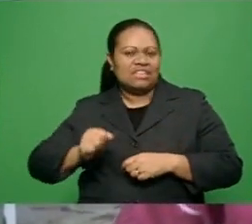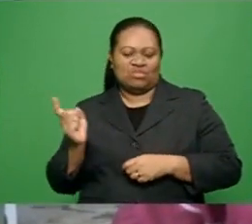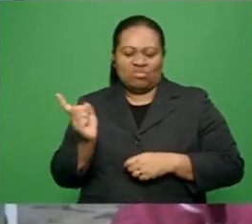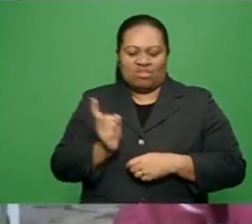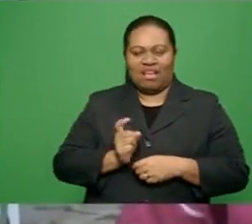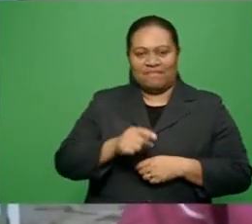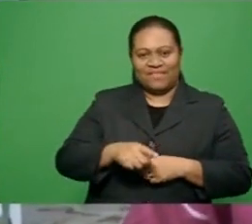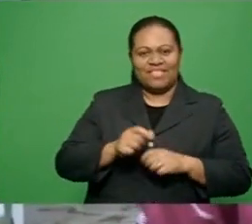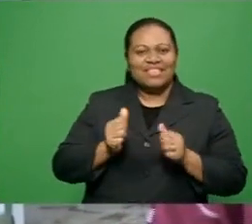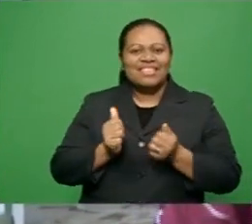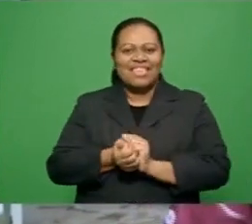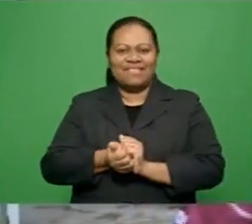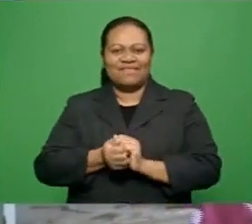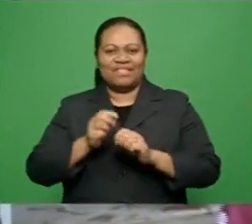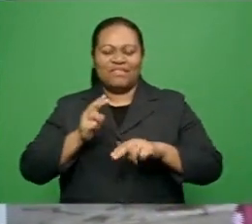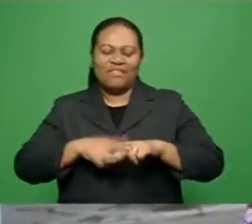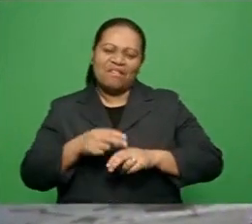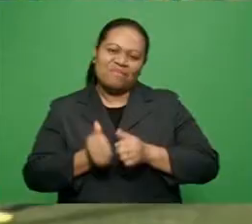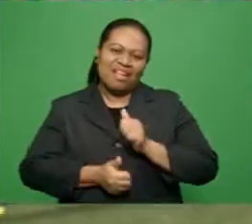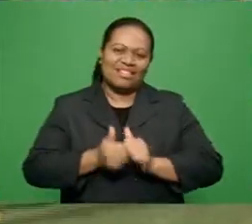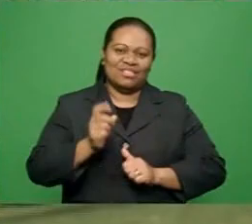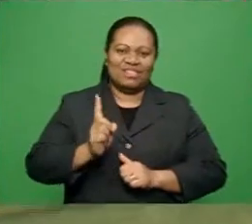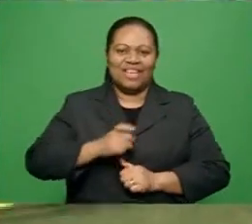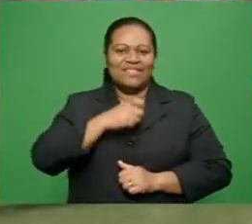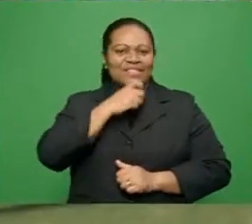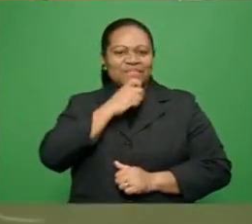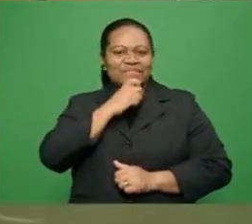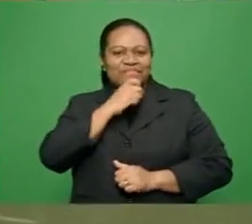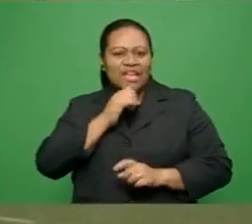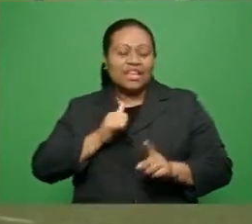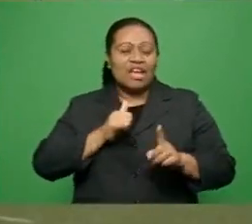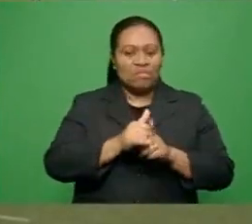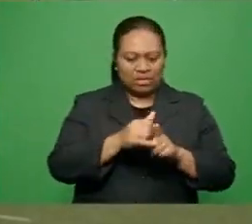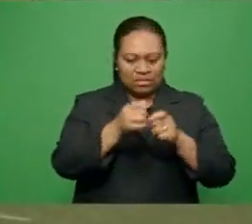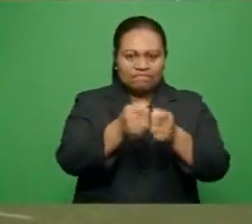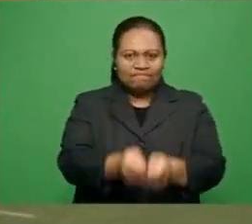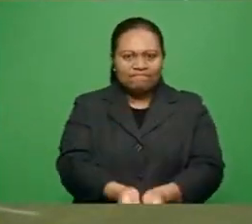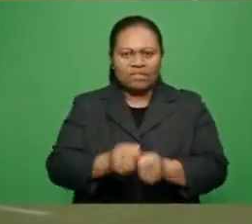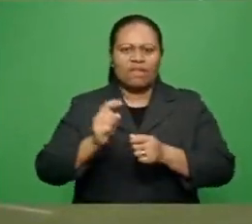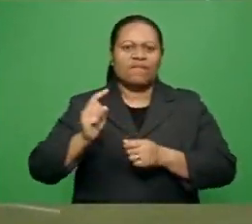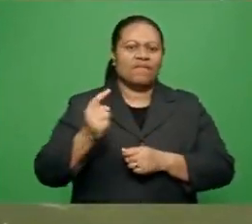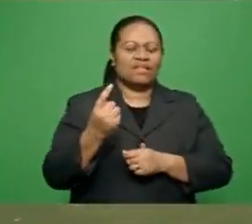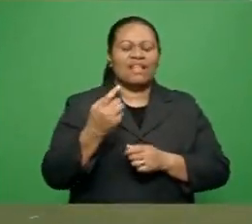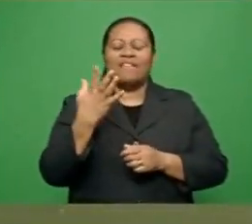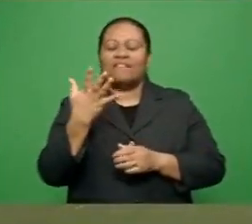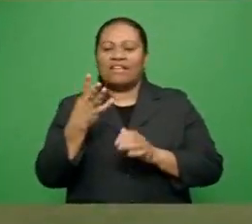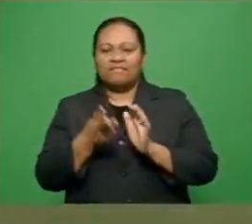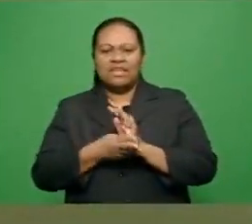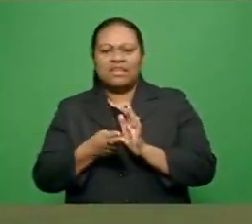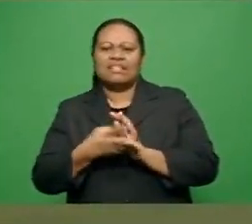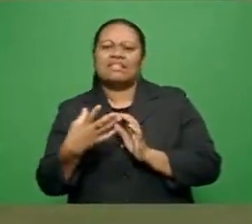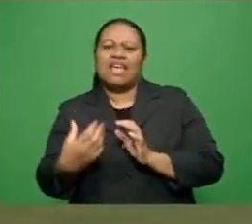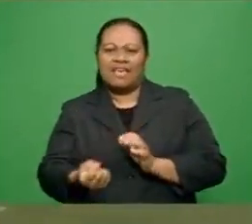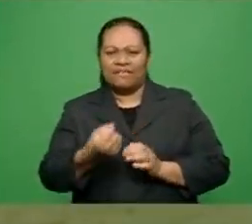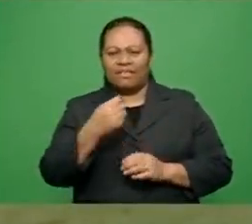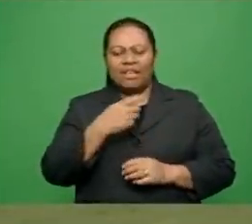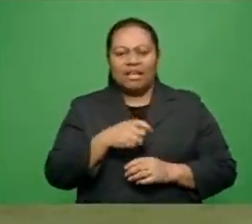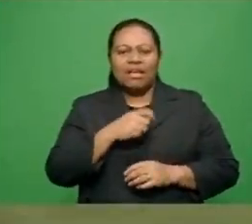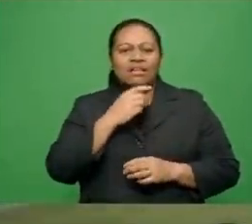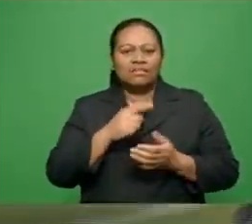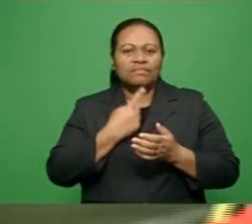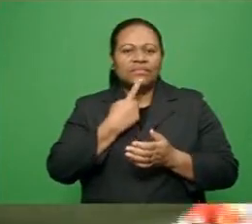get the Fairbrother this afternoon. Namosi scored its first points 5 minutes after the red card to Vatili